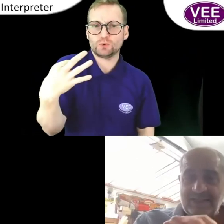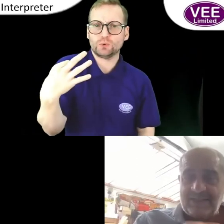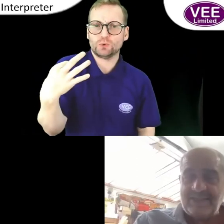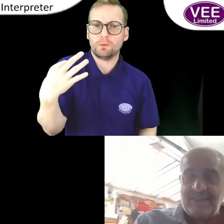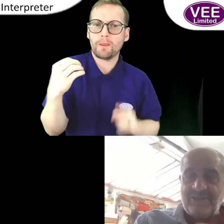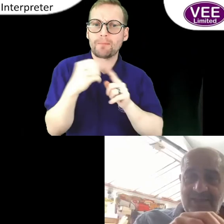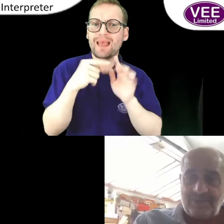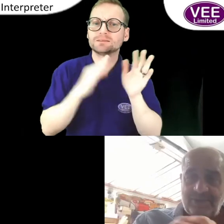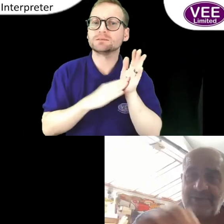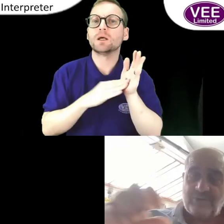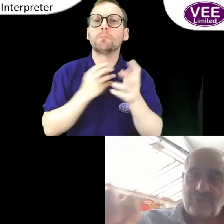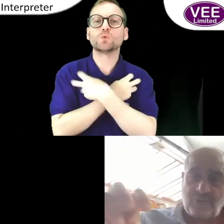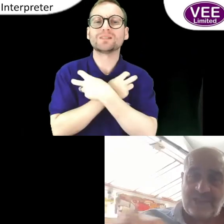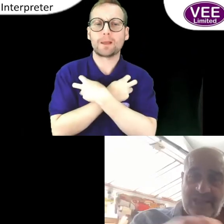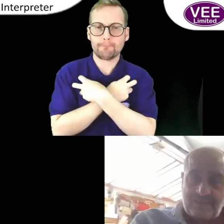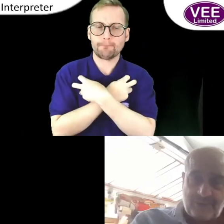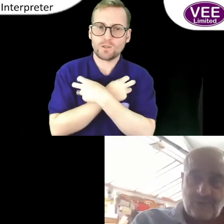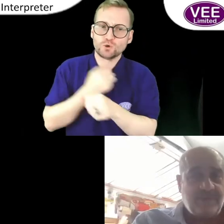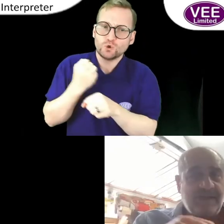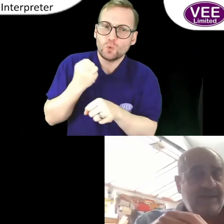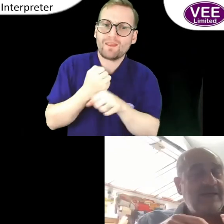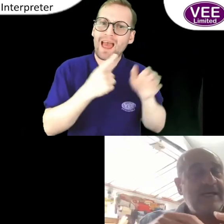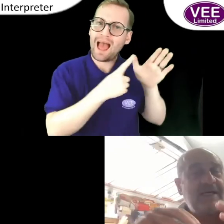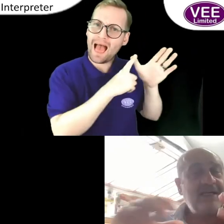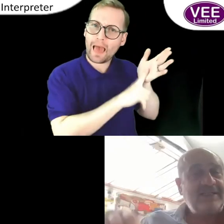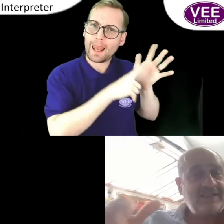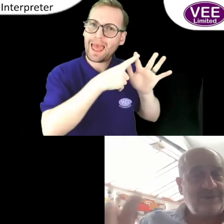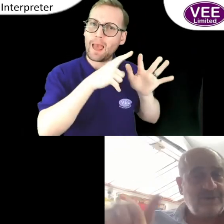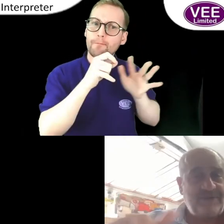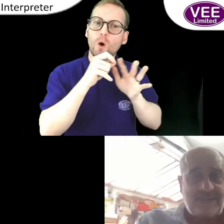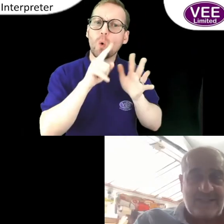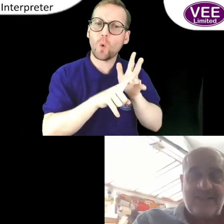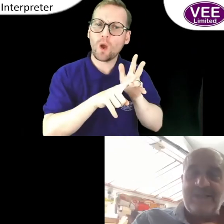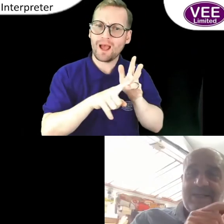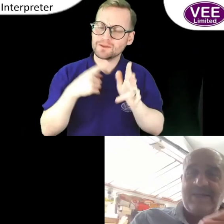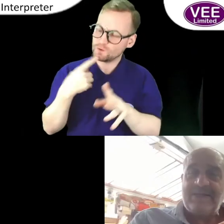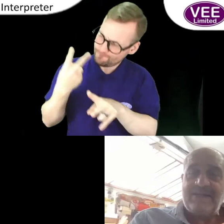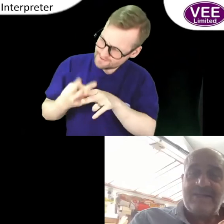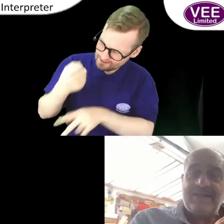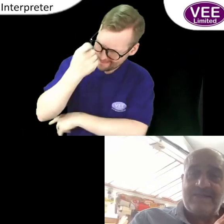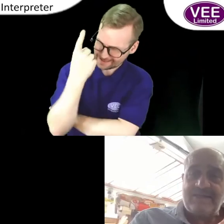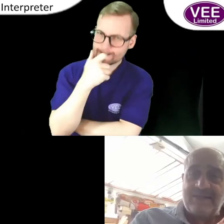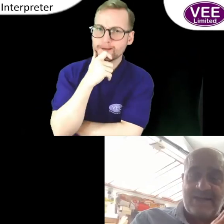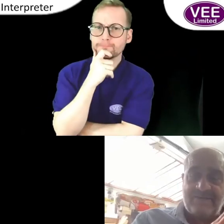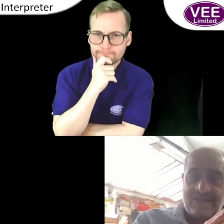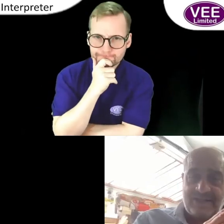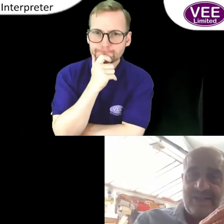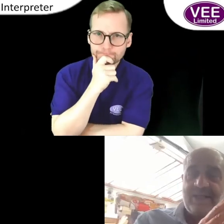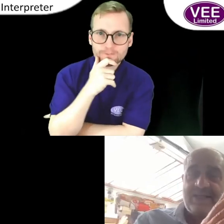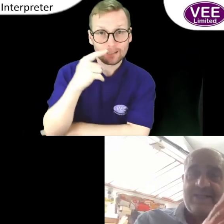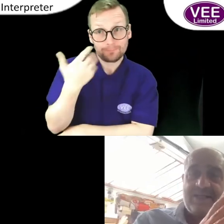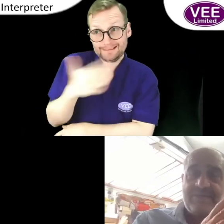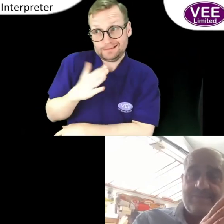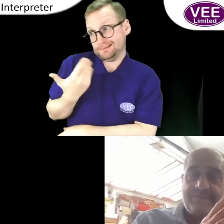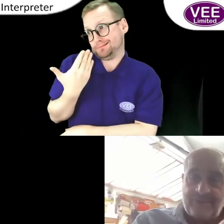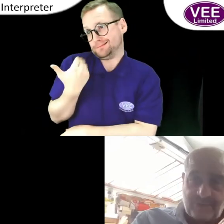again, another installation I put to do with Aleppo soap. And I decided to revisit the idea. And I have currently